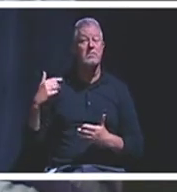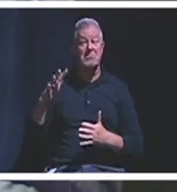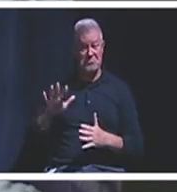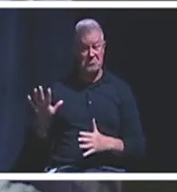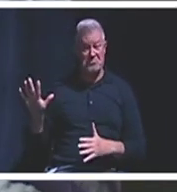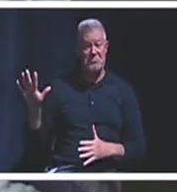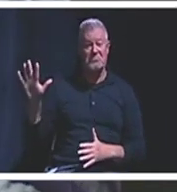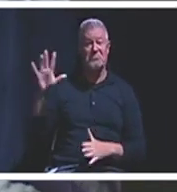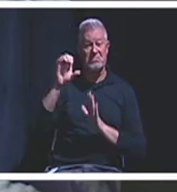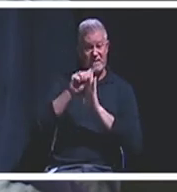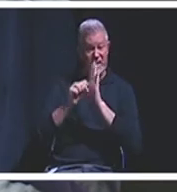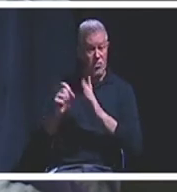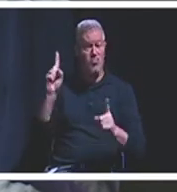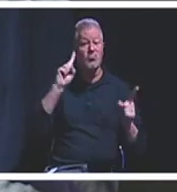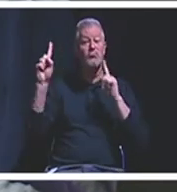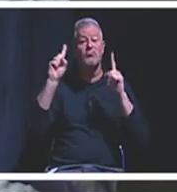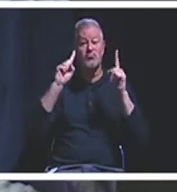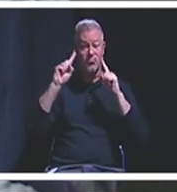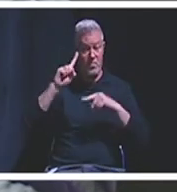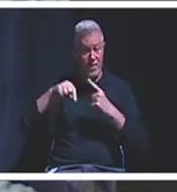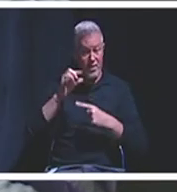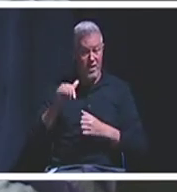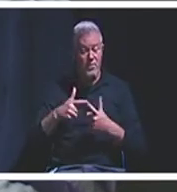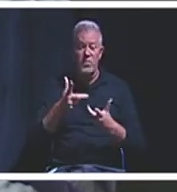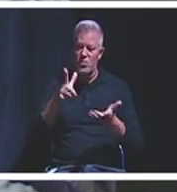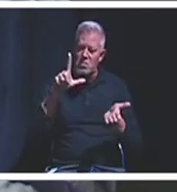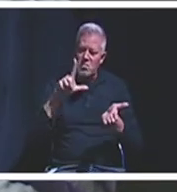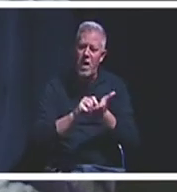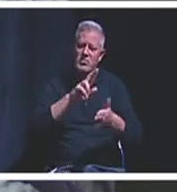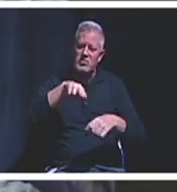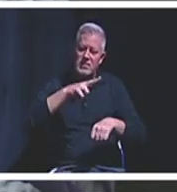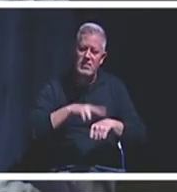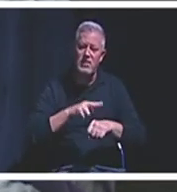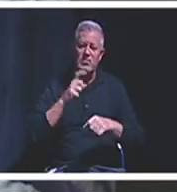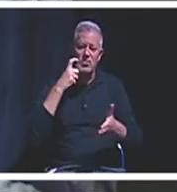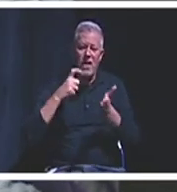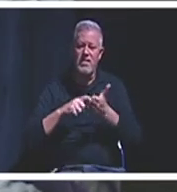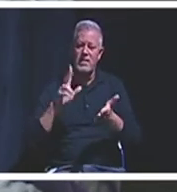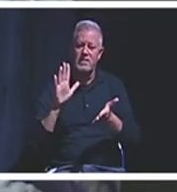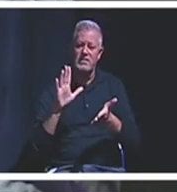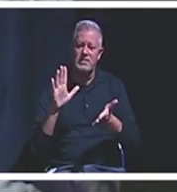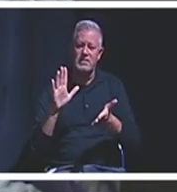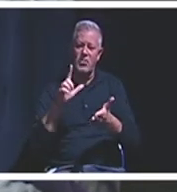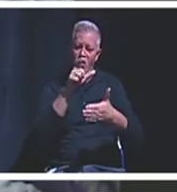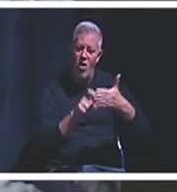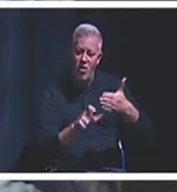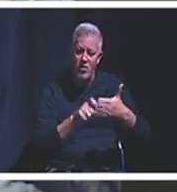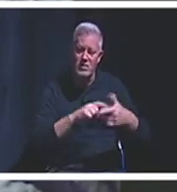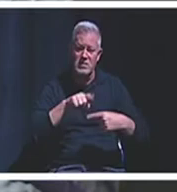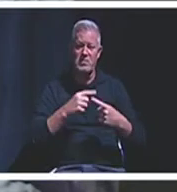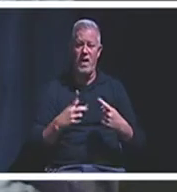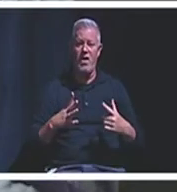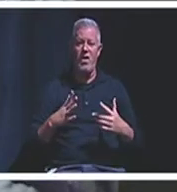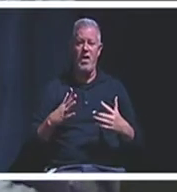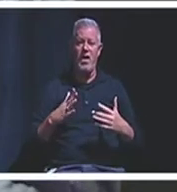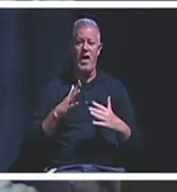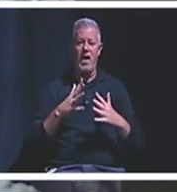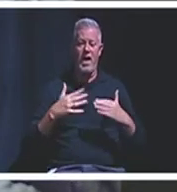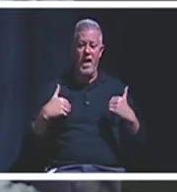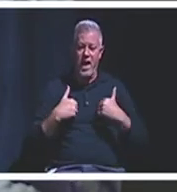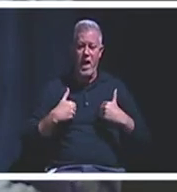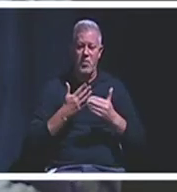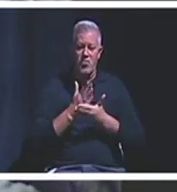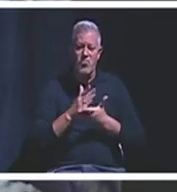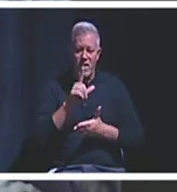throughout the state. You published nationally recognized papers, including those on animal rights law or intellectual